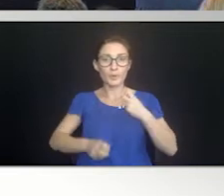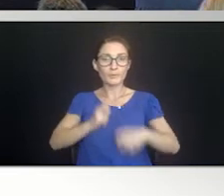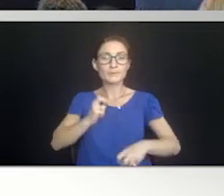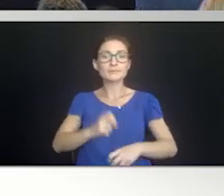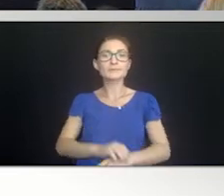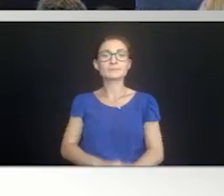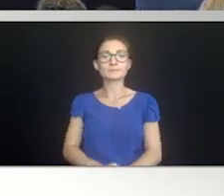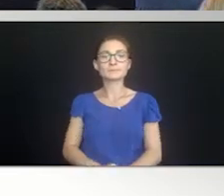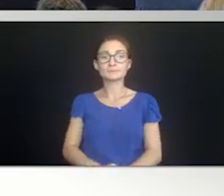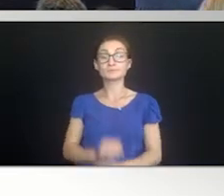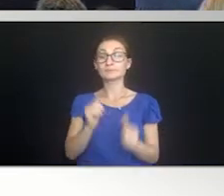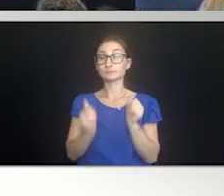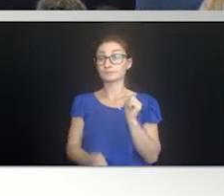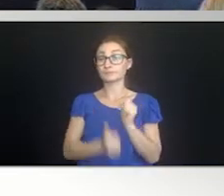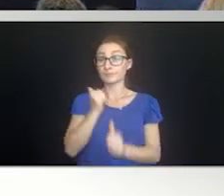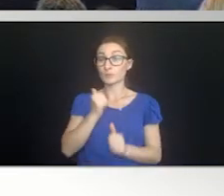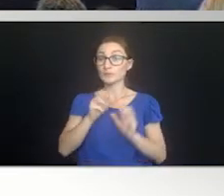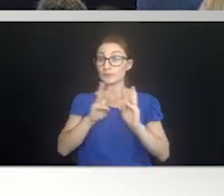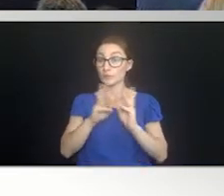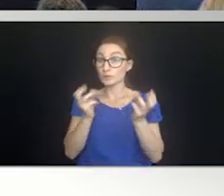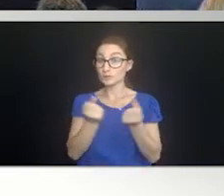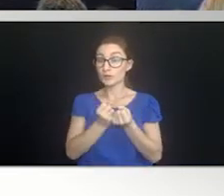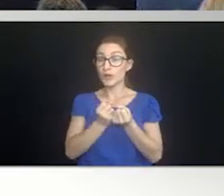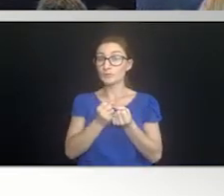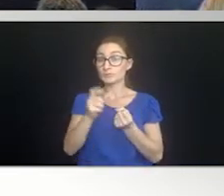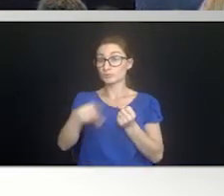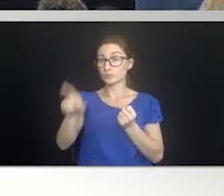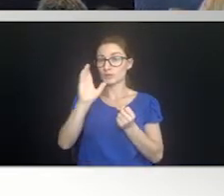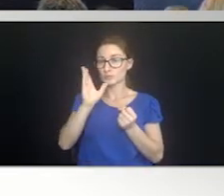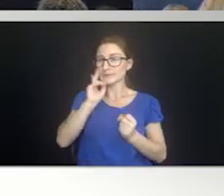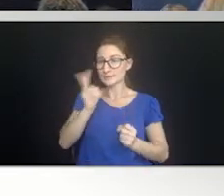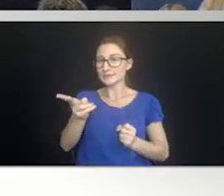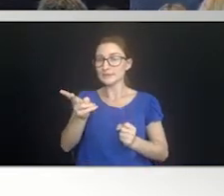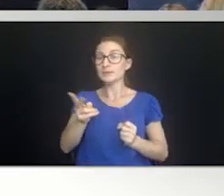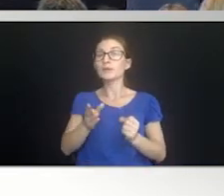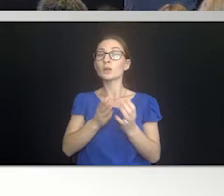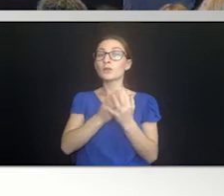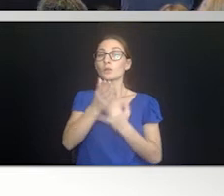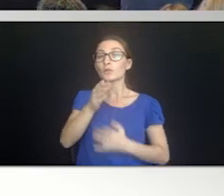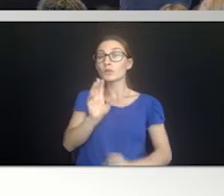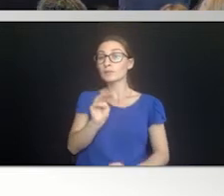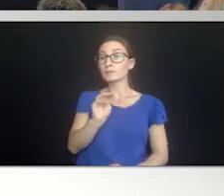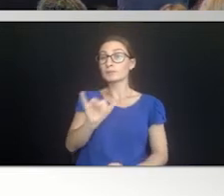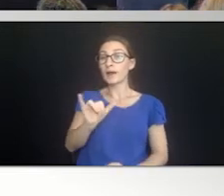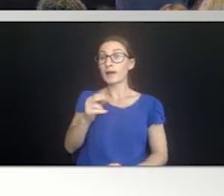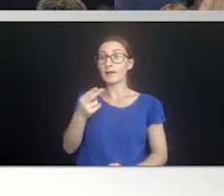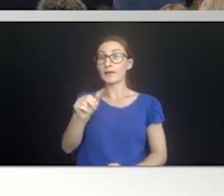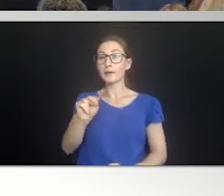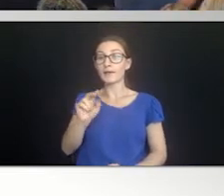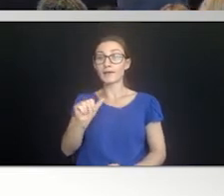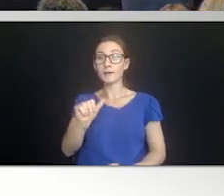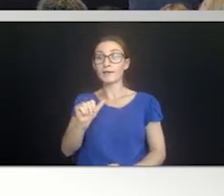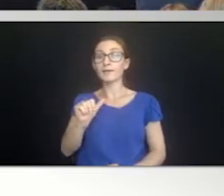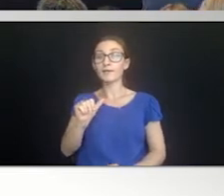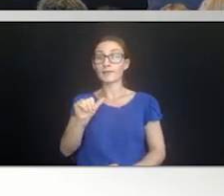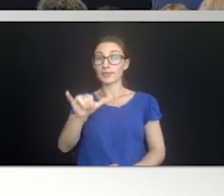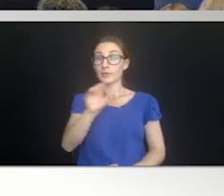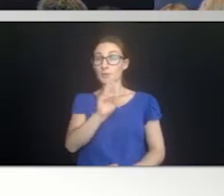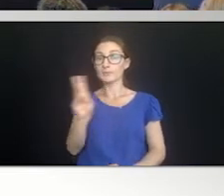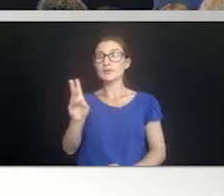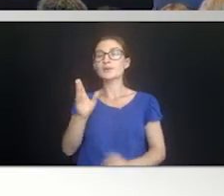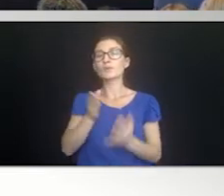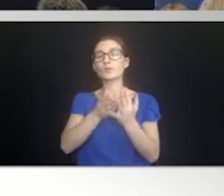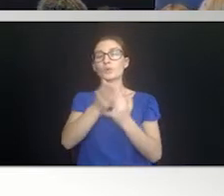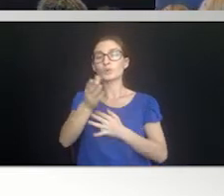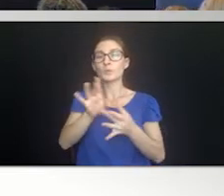problems. And most of the workshops and webinars that you will see come through the MyHana platform are a result of